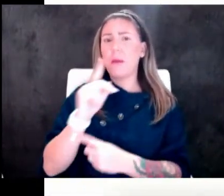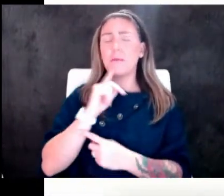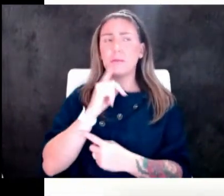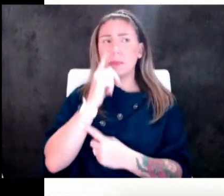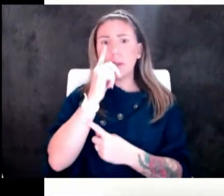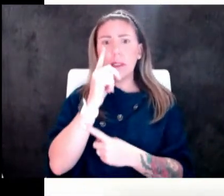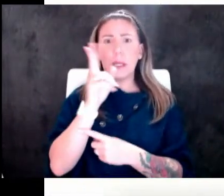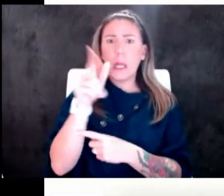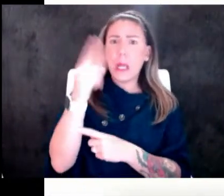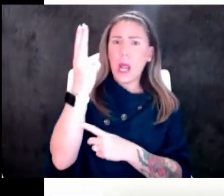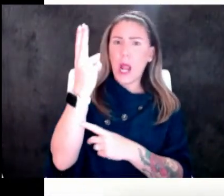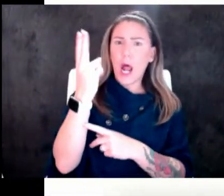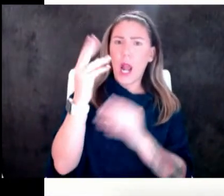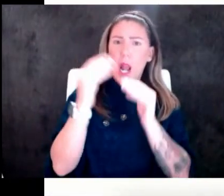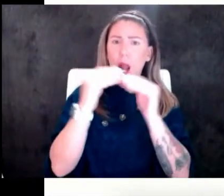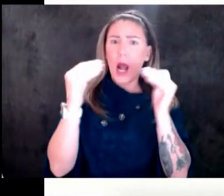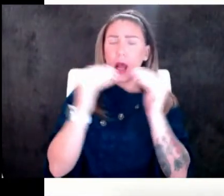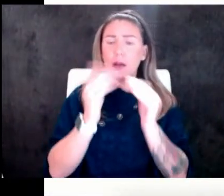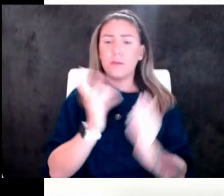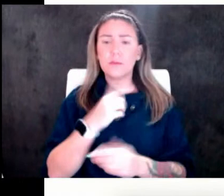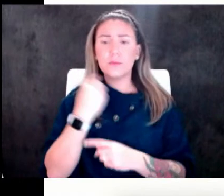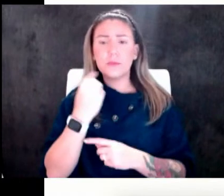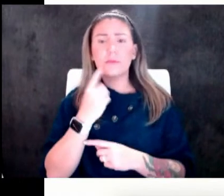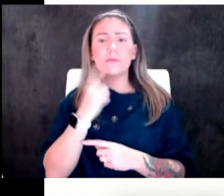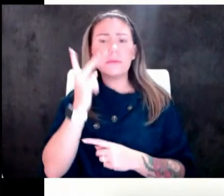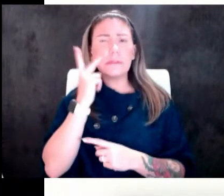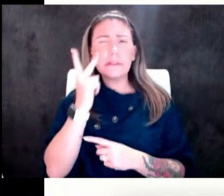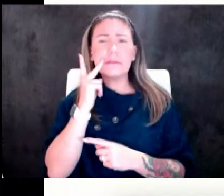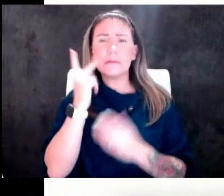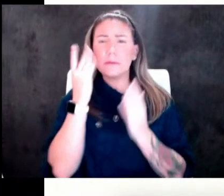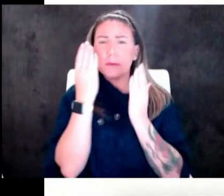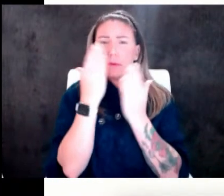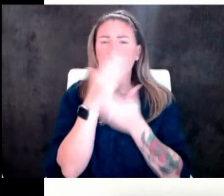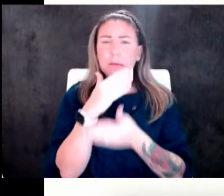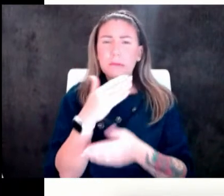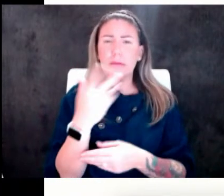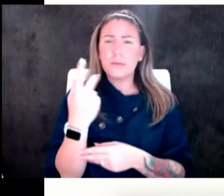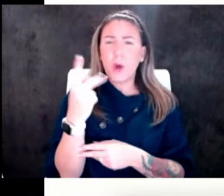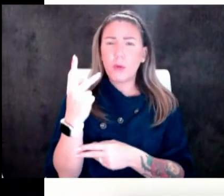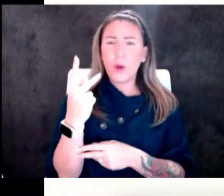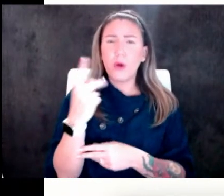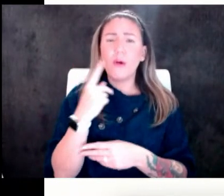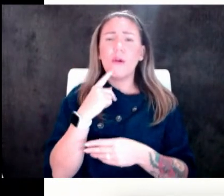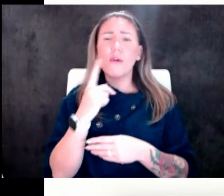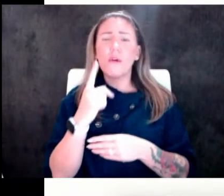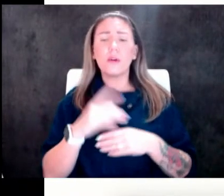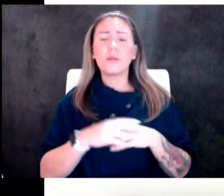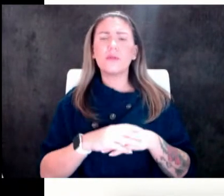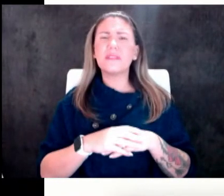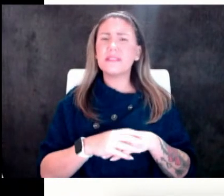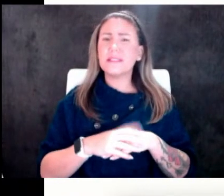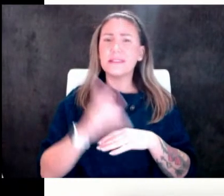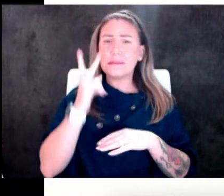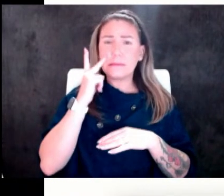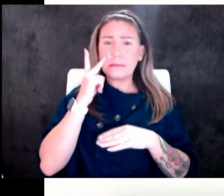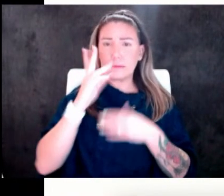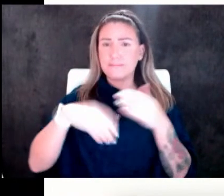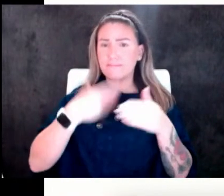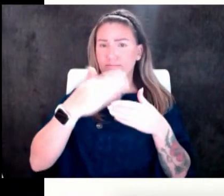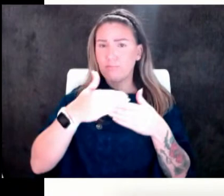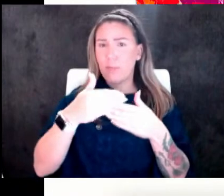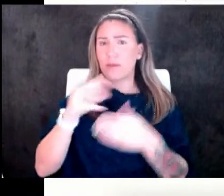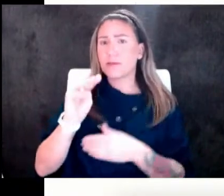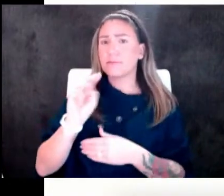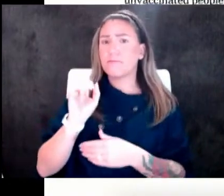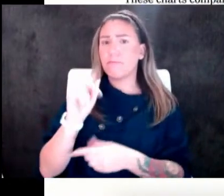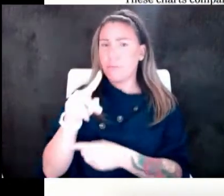of risk. And you can see how that deep purple is going. If you look at the following map, and this is one that